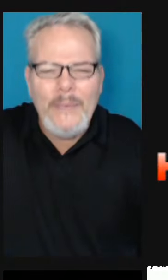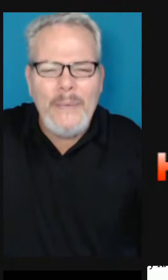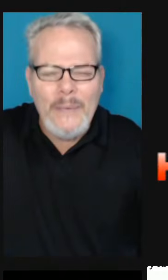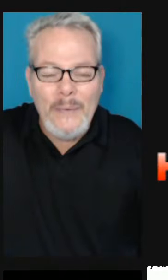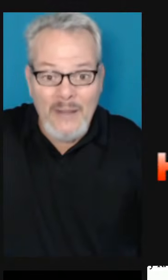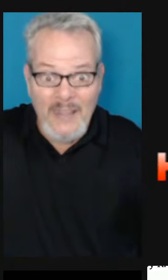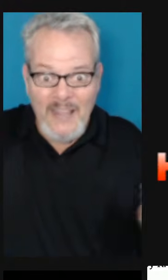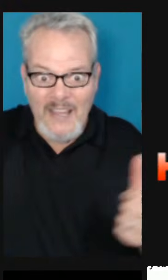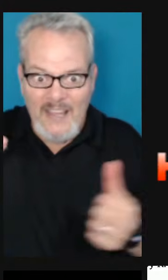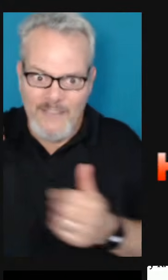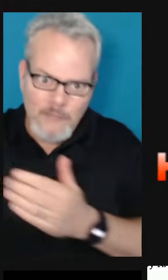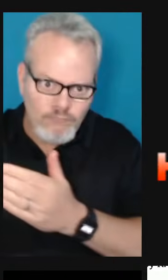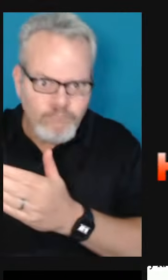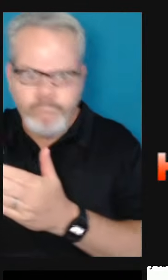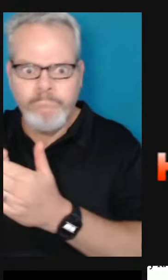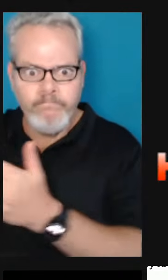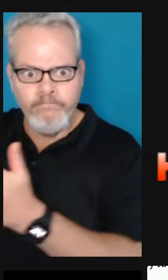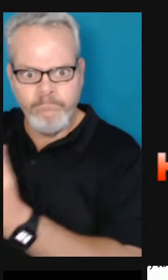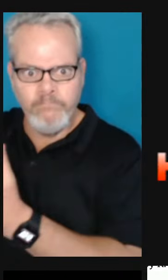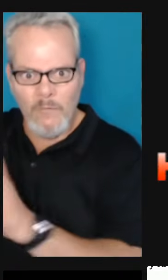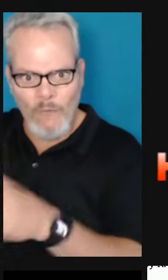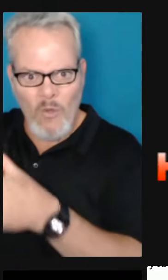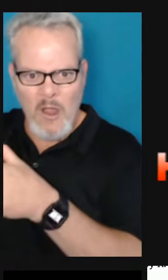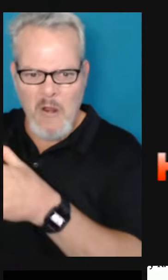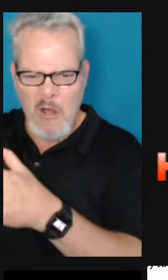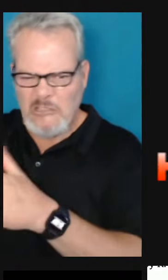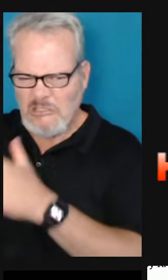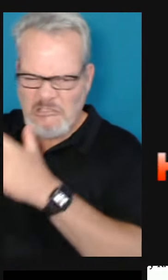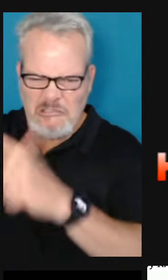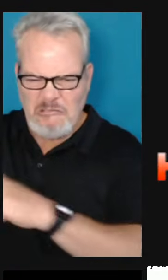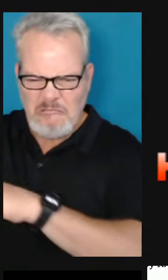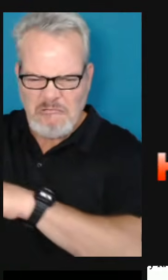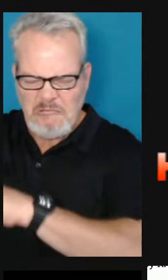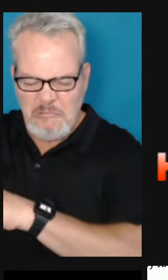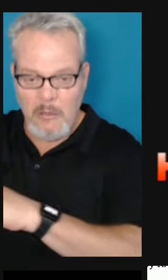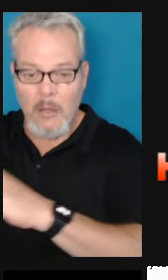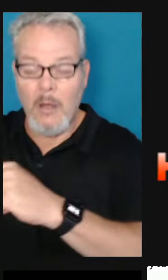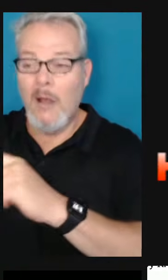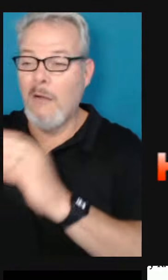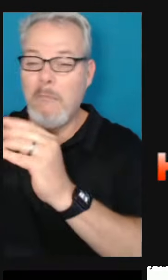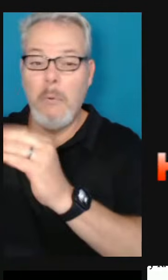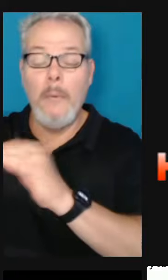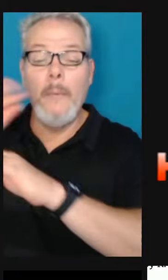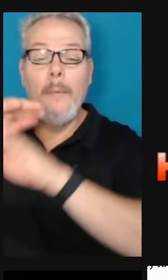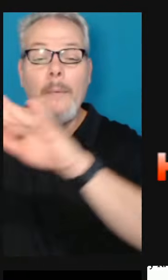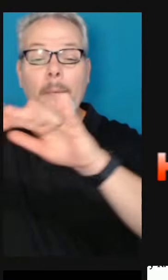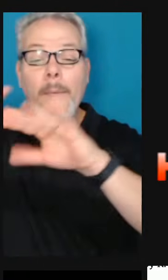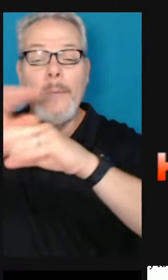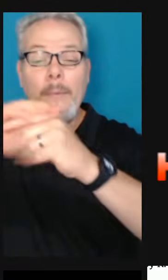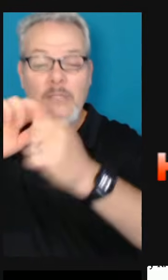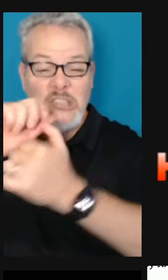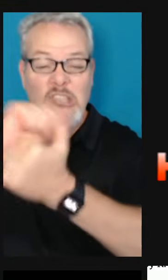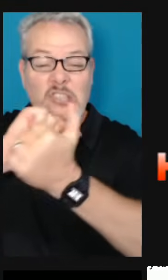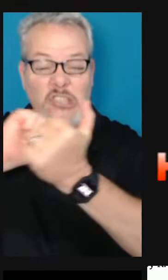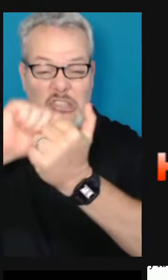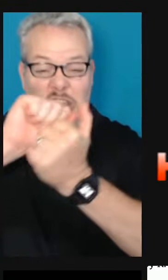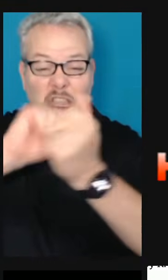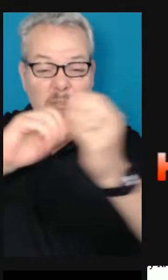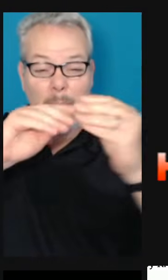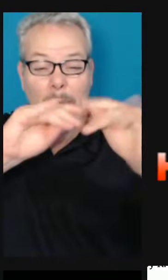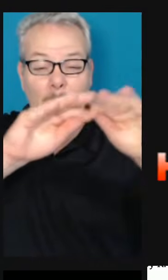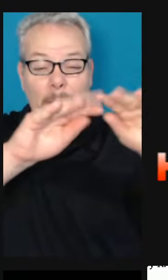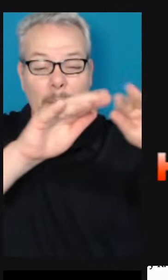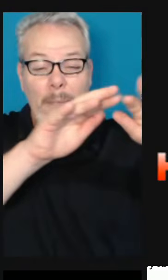still landing pretty big. But the more it's tumbling and whirling in the air, then it's just going to get ground into finer and finer